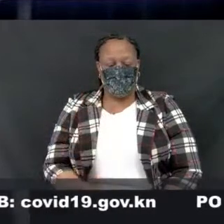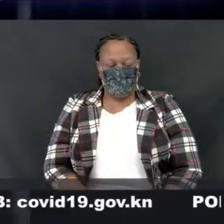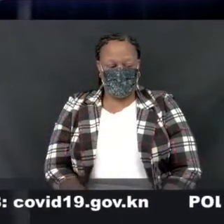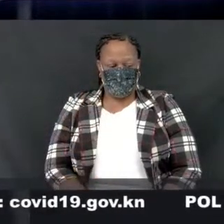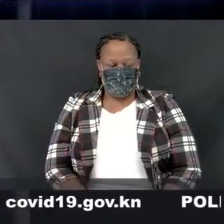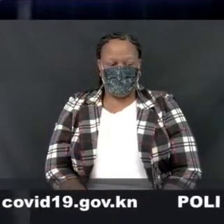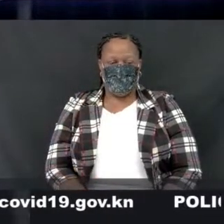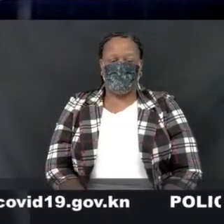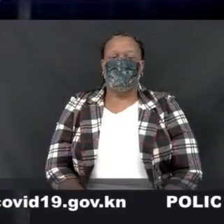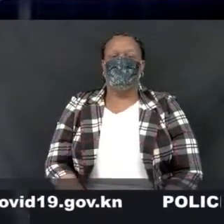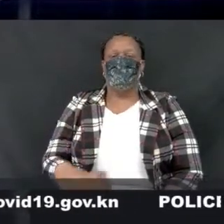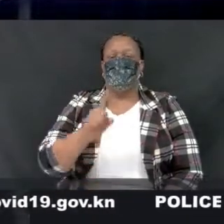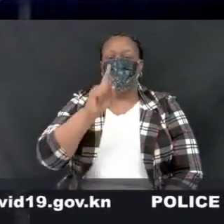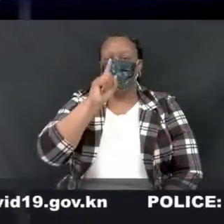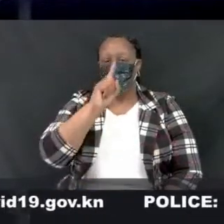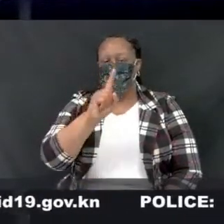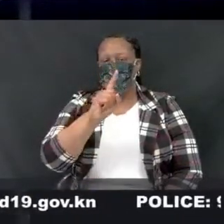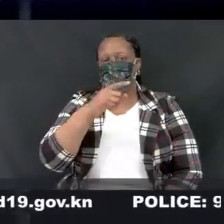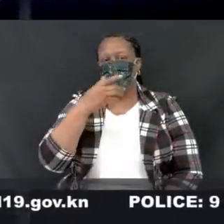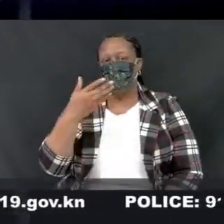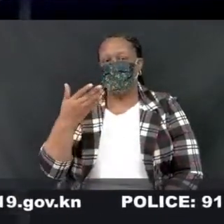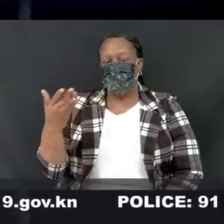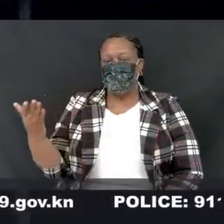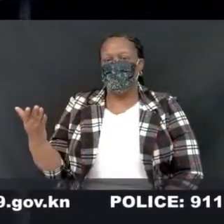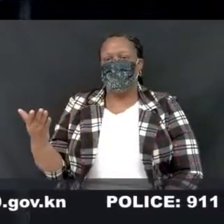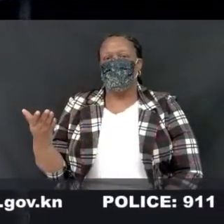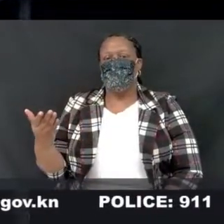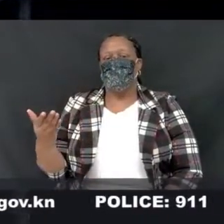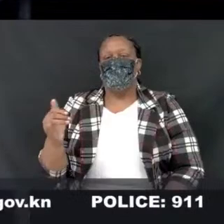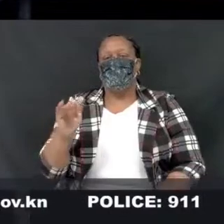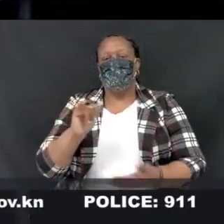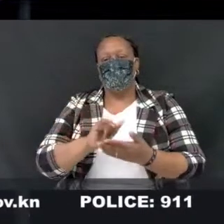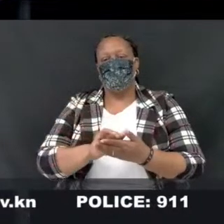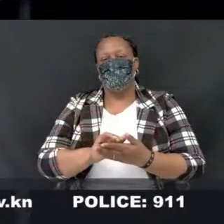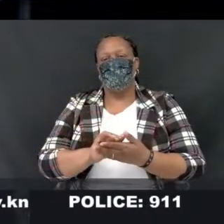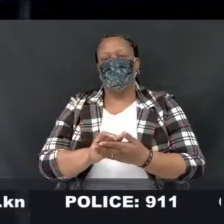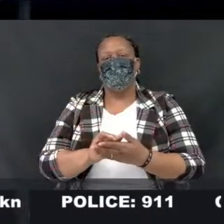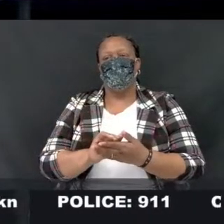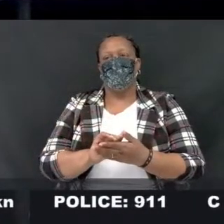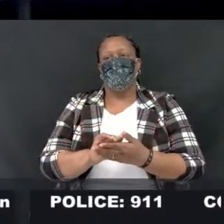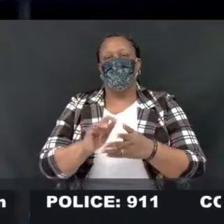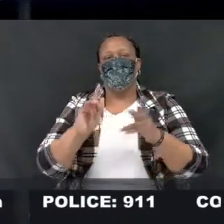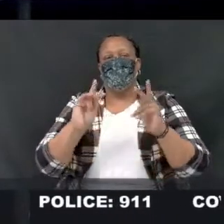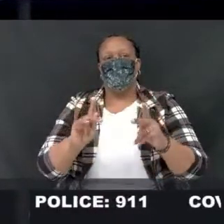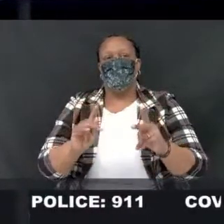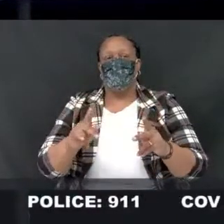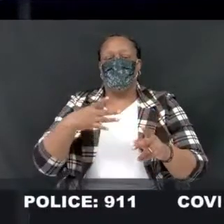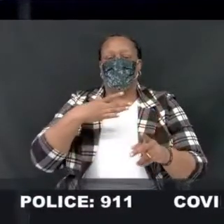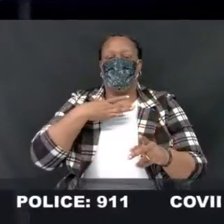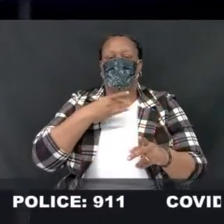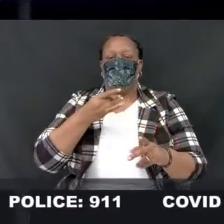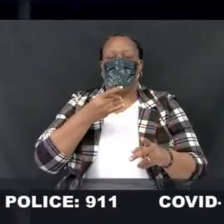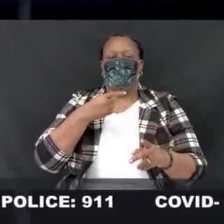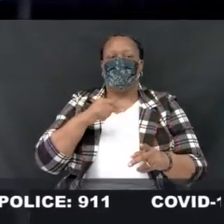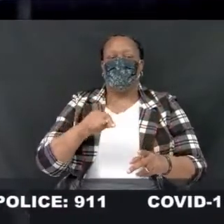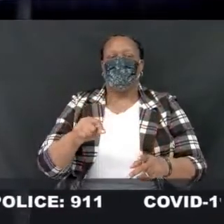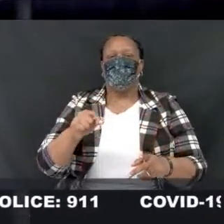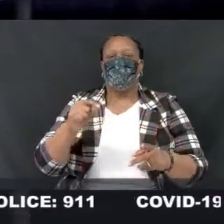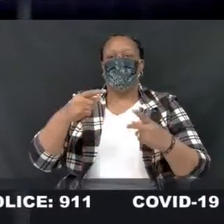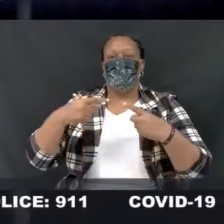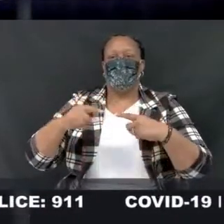One thing that bonds people on the weekend is a nightclub or bar. The lights,